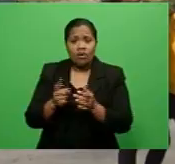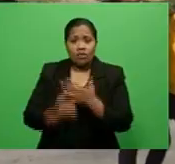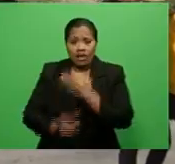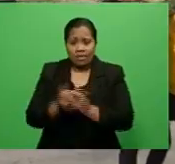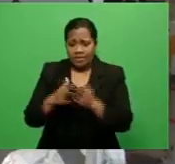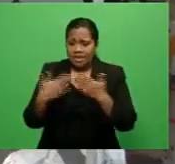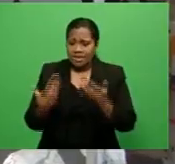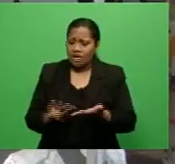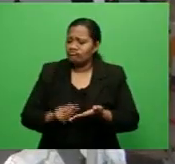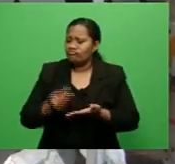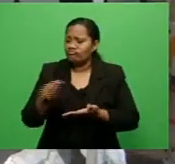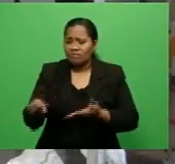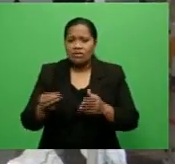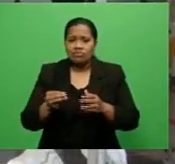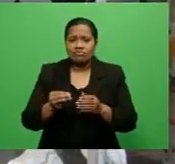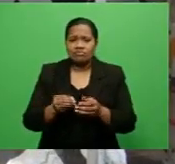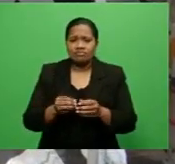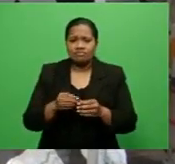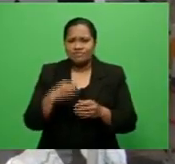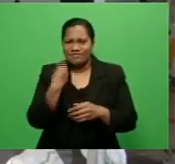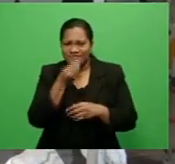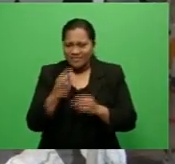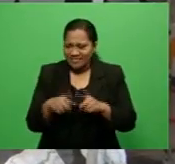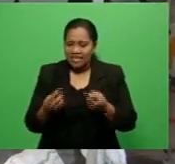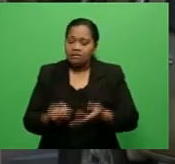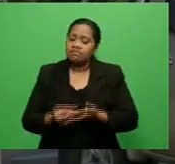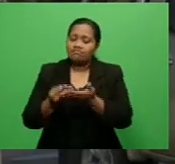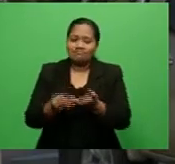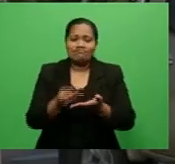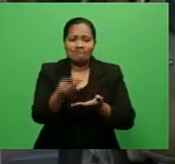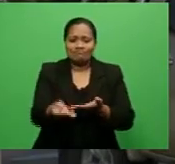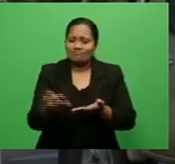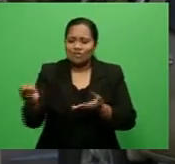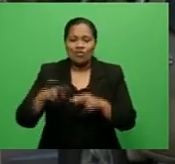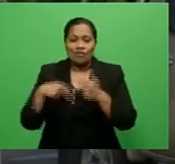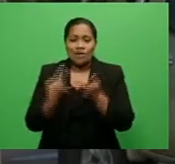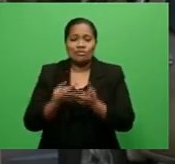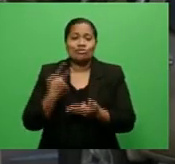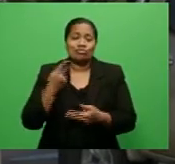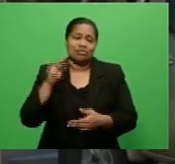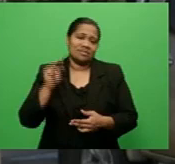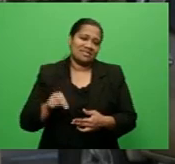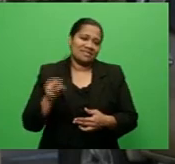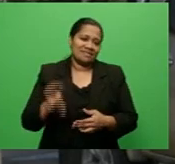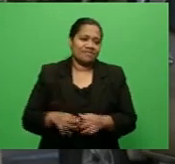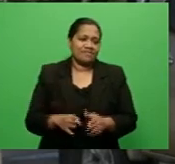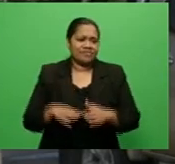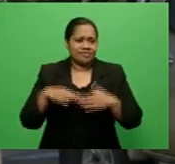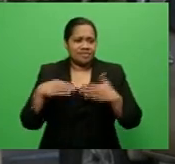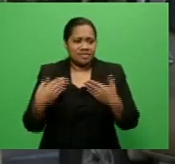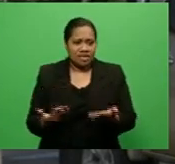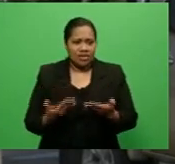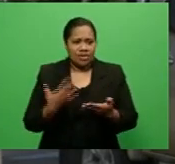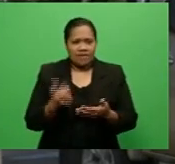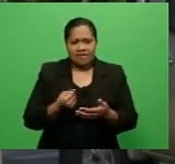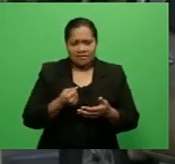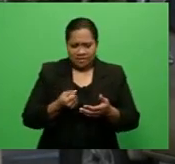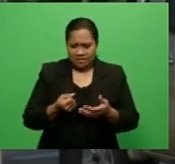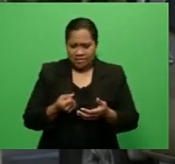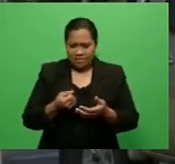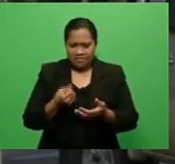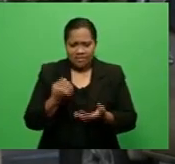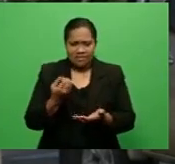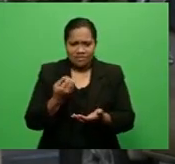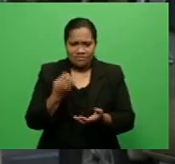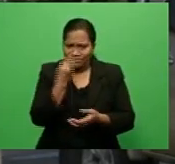distributing groceries to families in need. So far raised groceries for 50 families, which we will be starting to